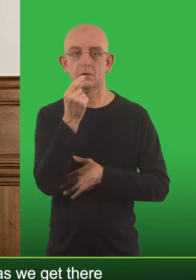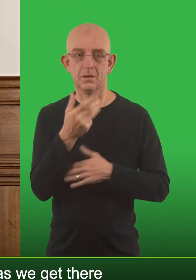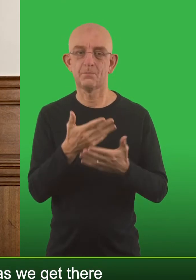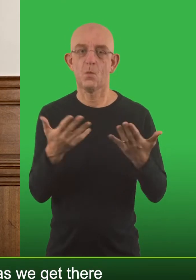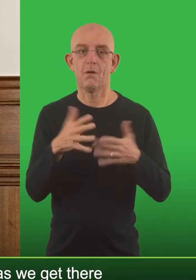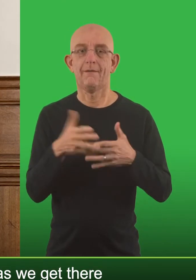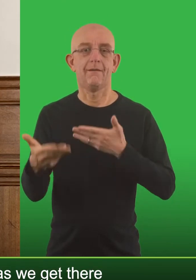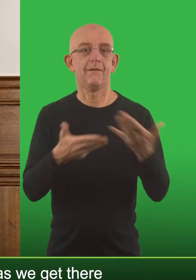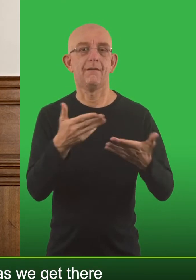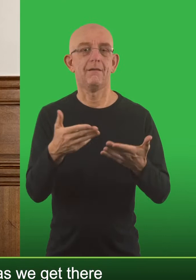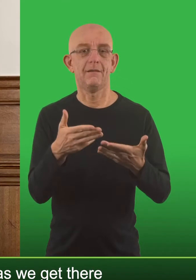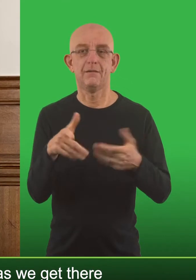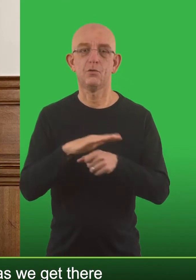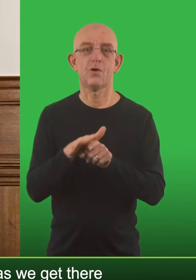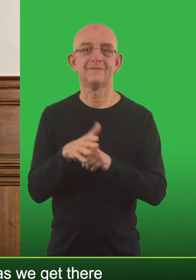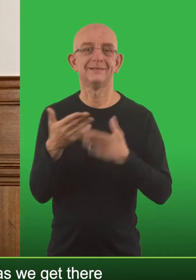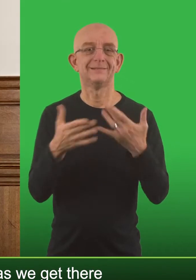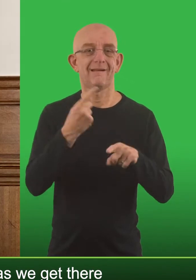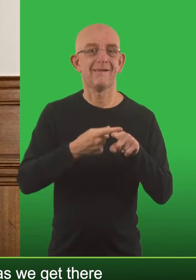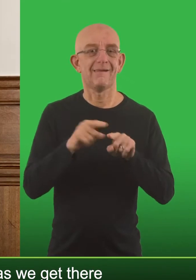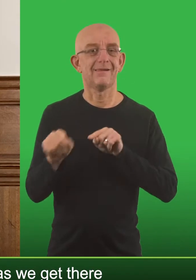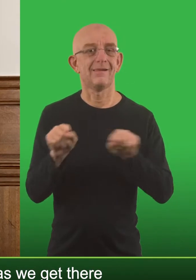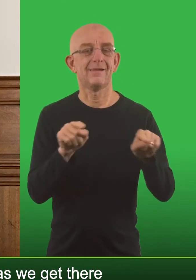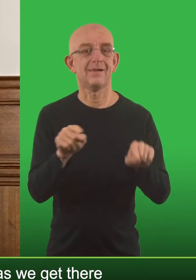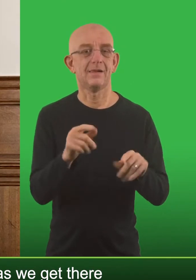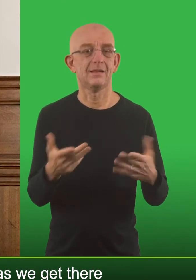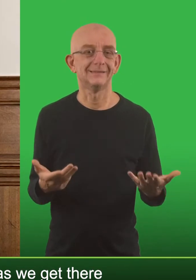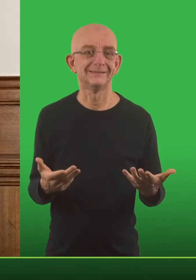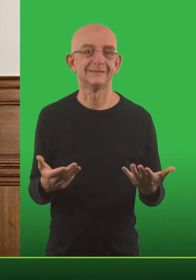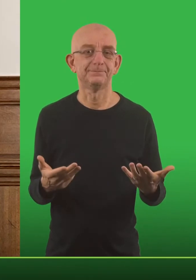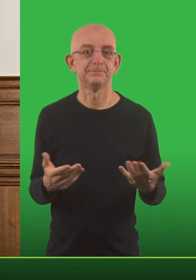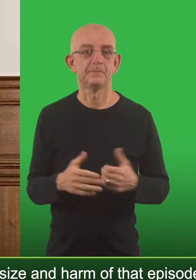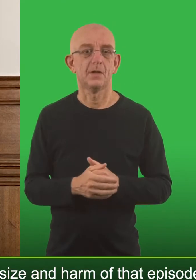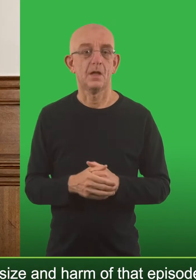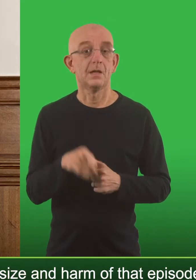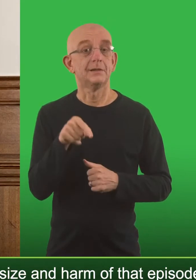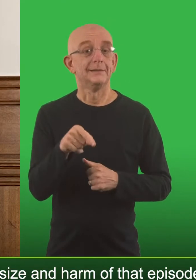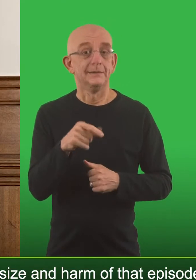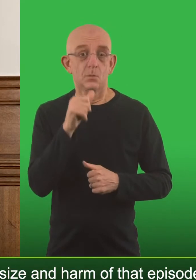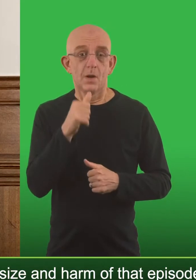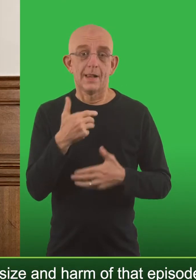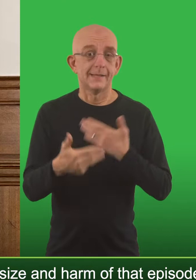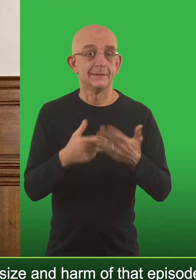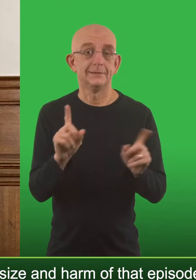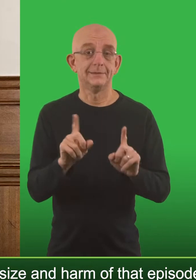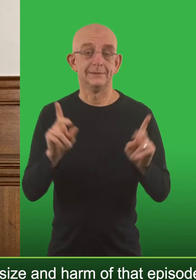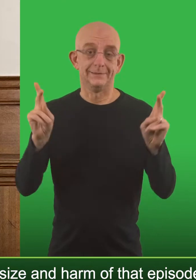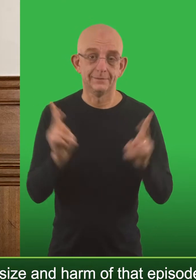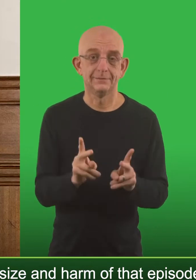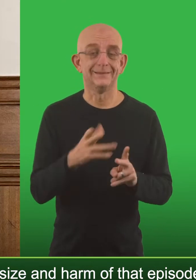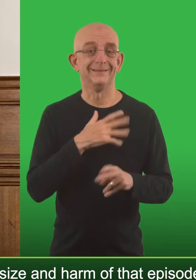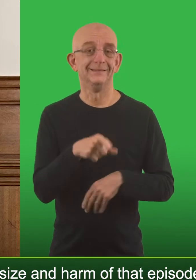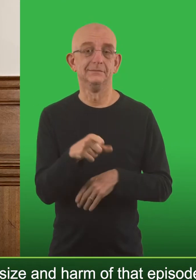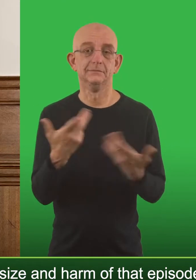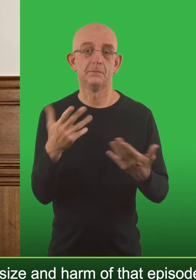4. As we get there, we'll face a further wave of COVID infections. The things that we can be certain will reduce